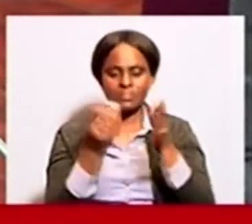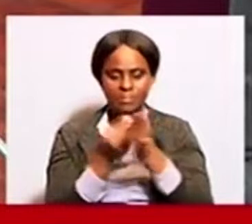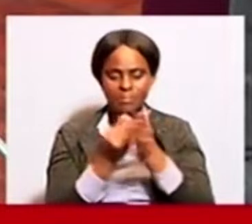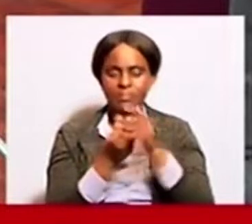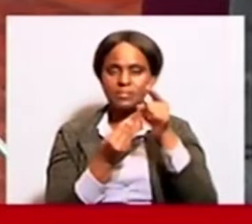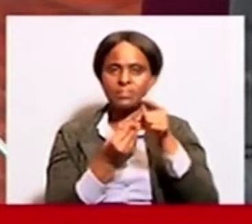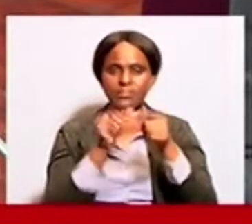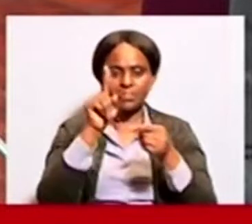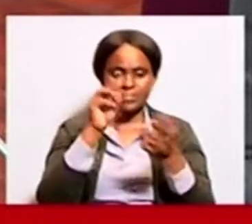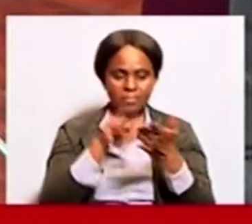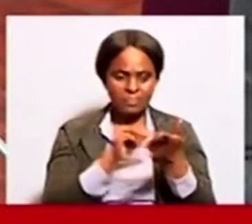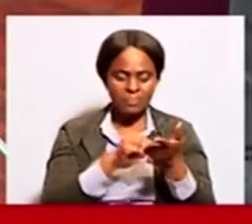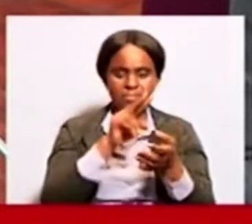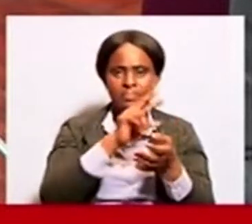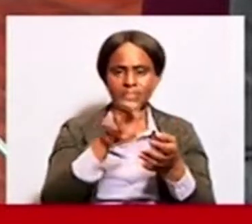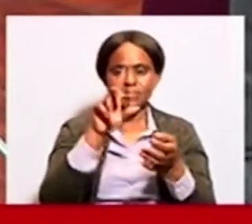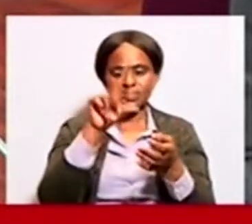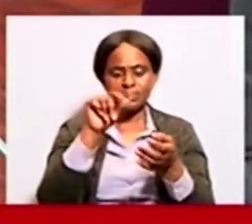of